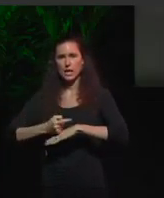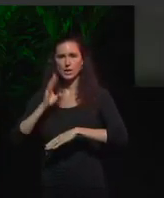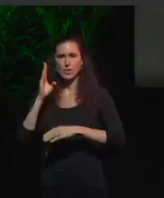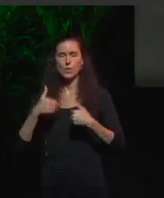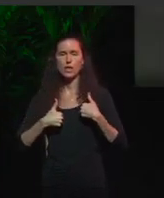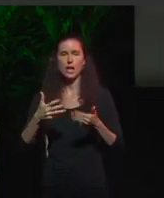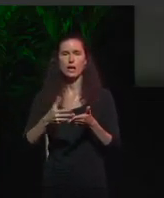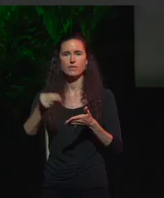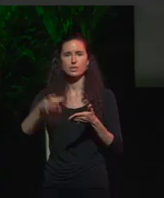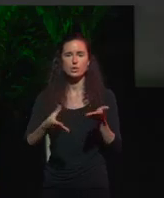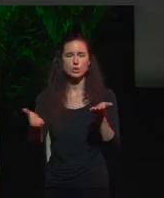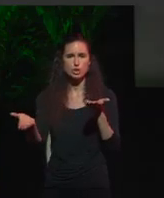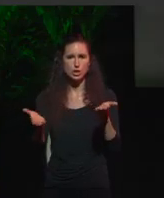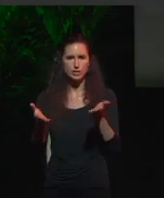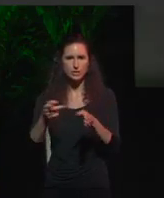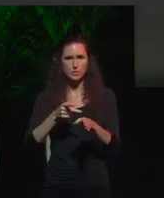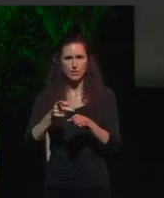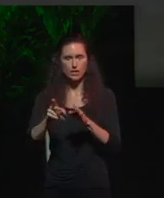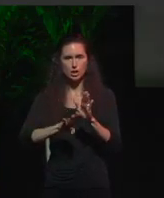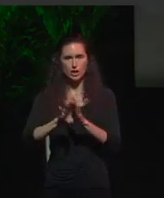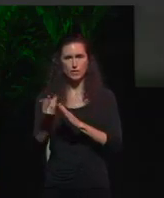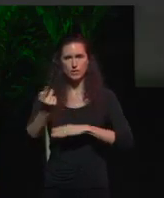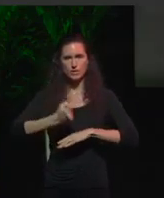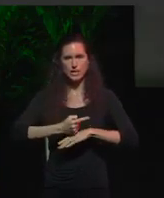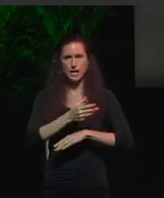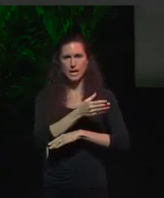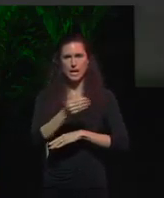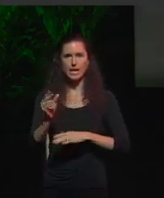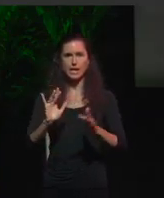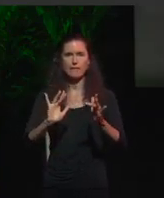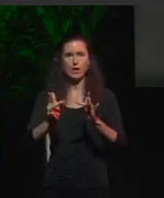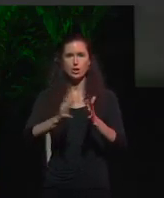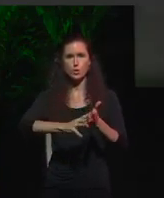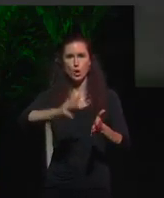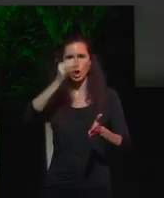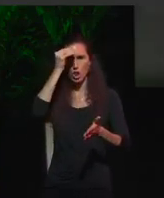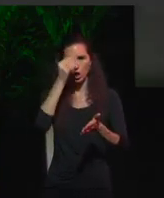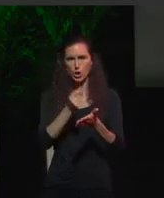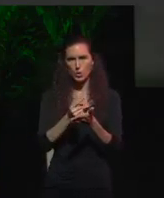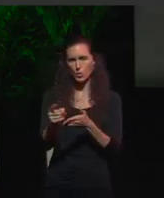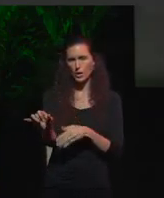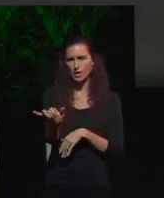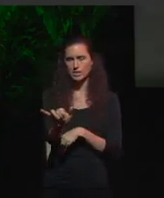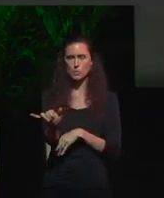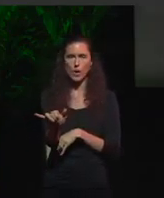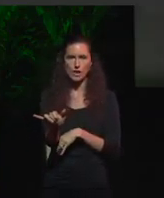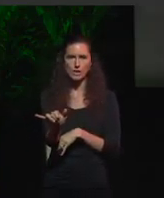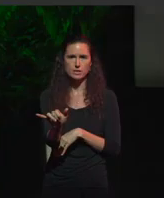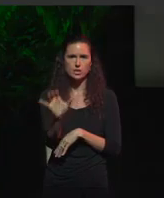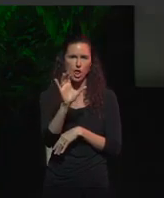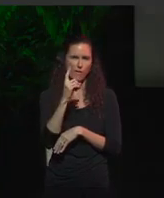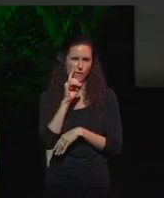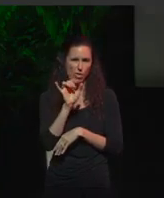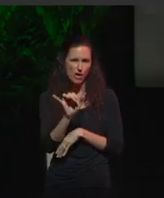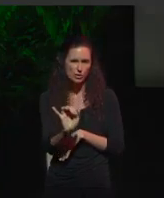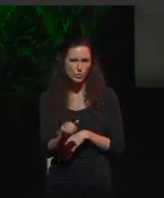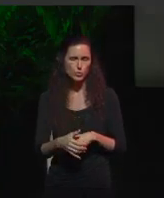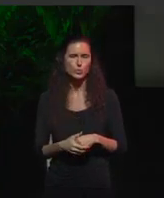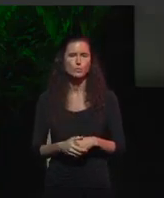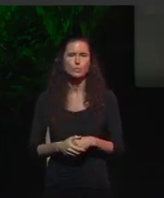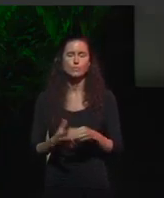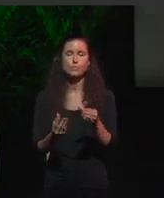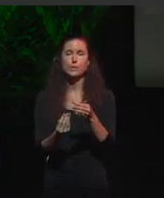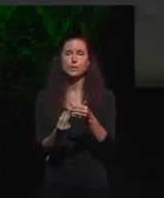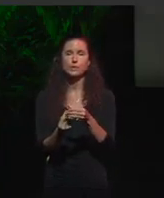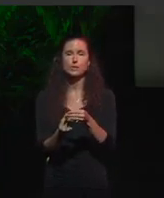Services Professional Development Day, and we'll have a Virtual Learning Week as well. So look for ads on those things. In the